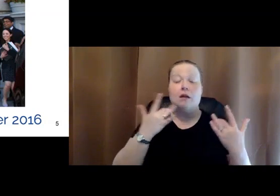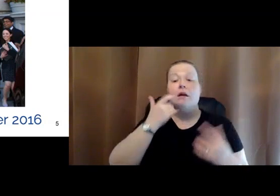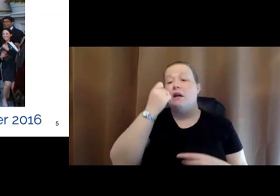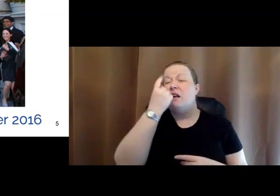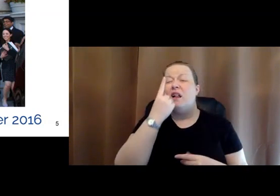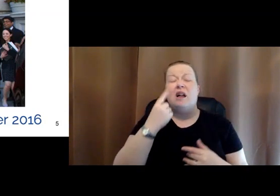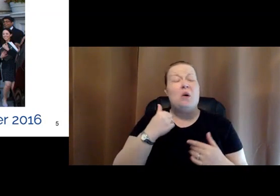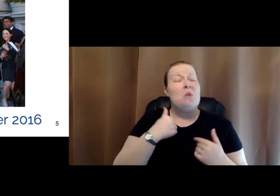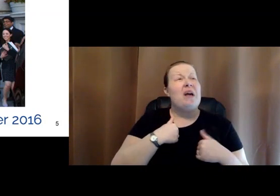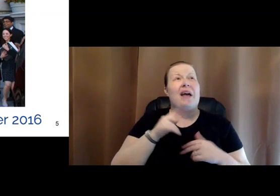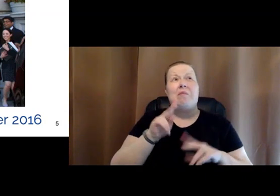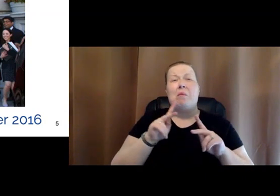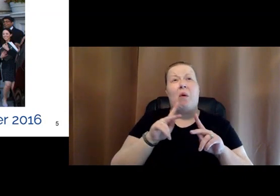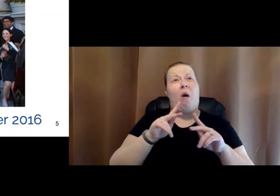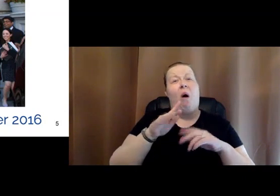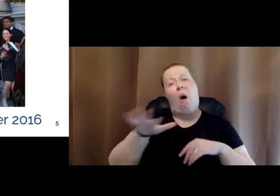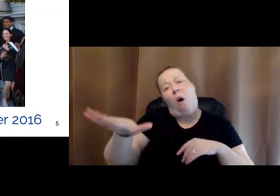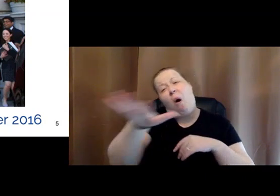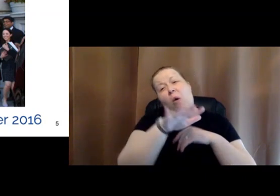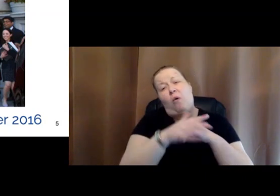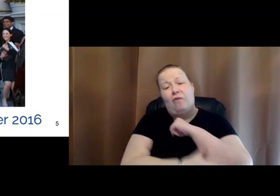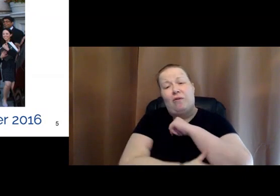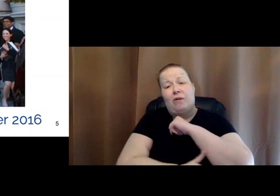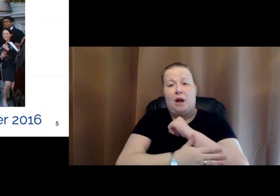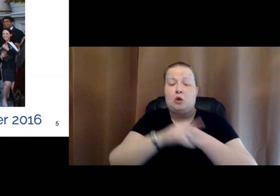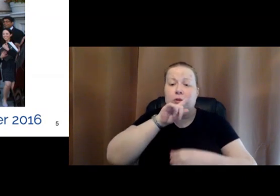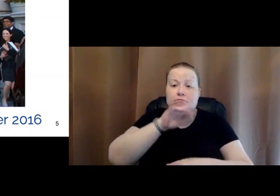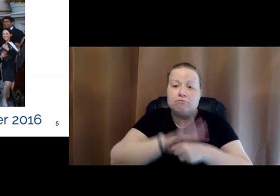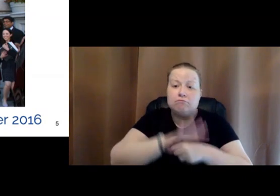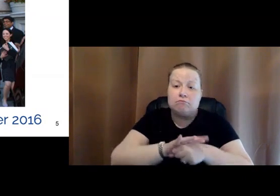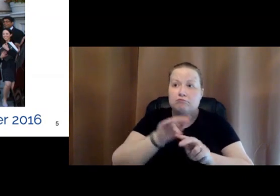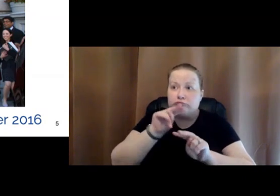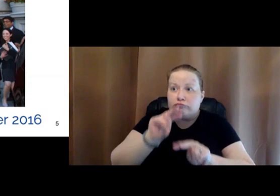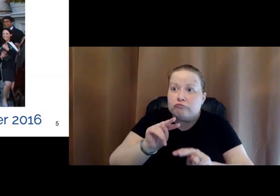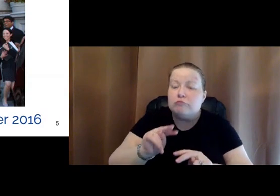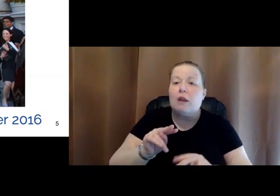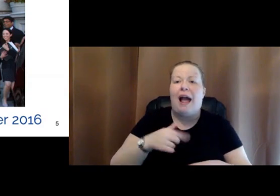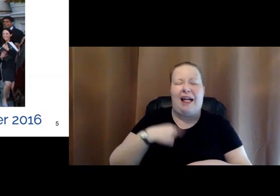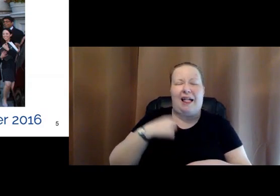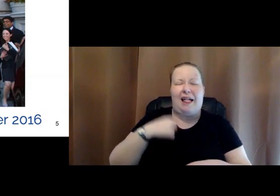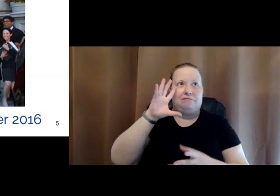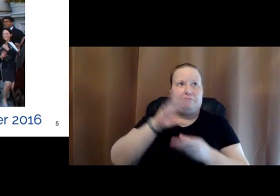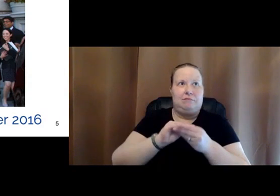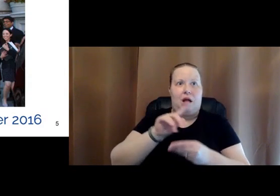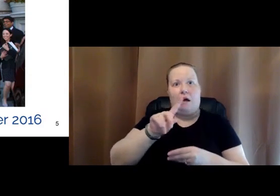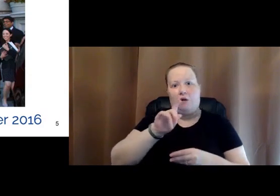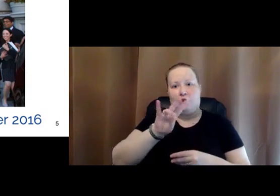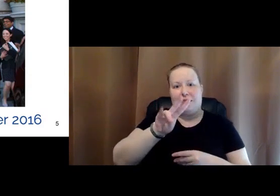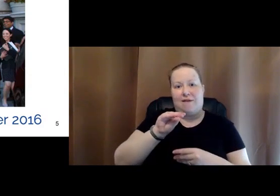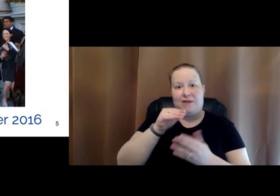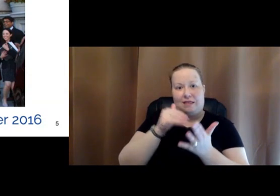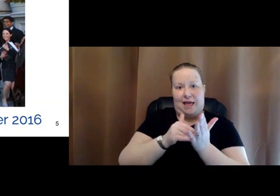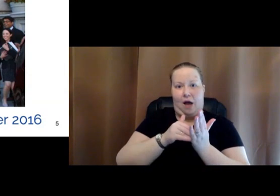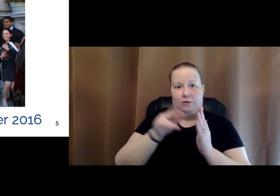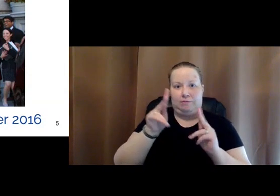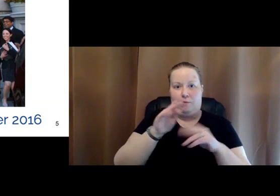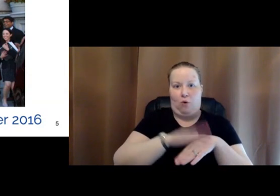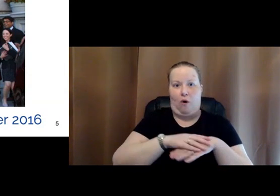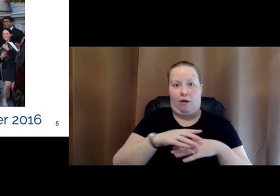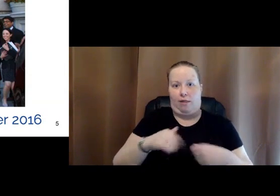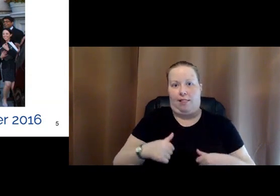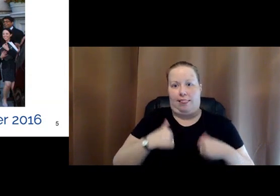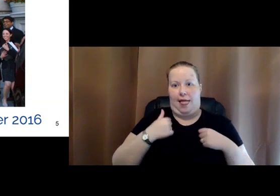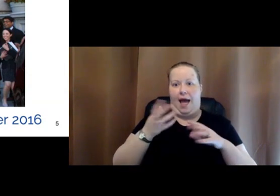all over the country making commitments that were tuning in. And I believe there were 170,000 people on the live stream that day, which is one